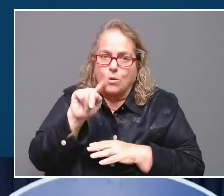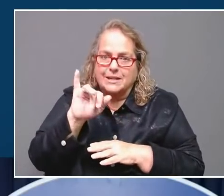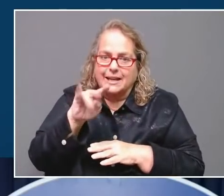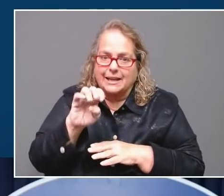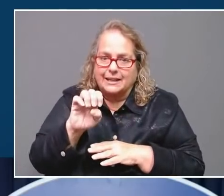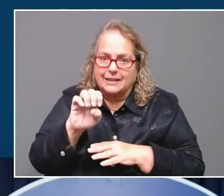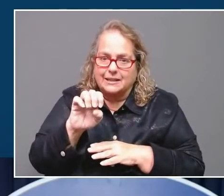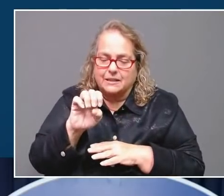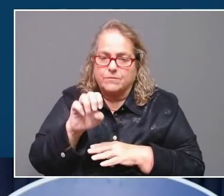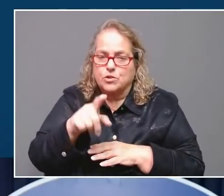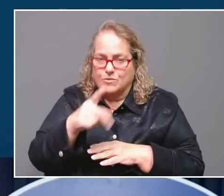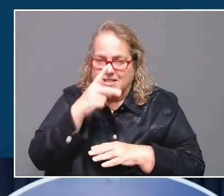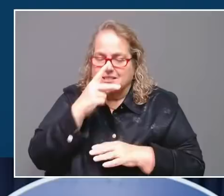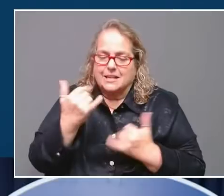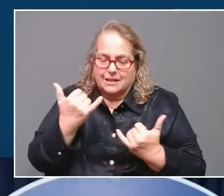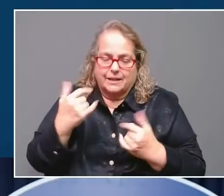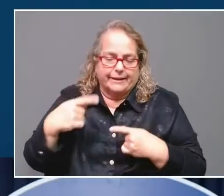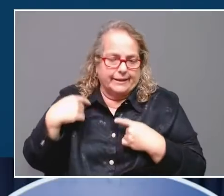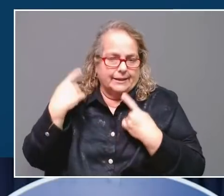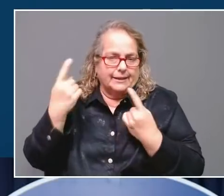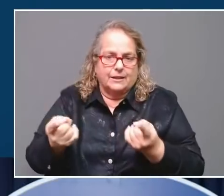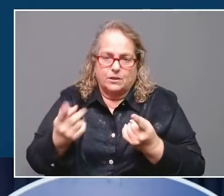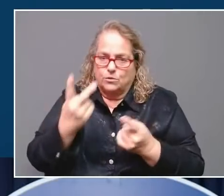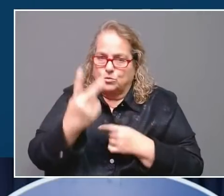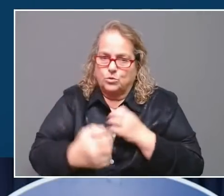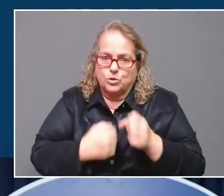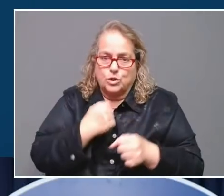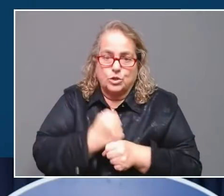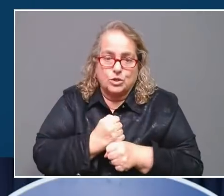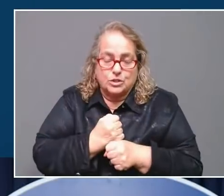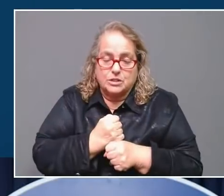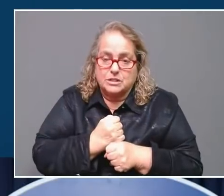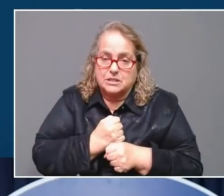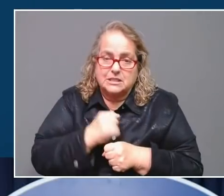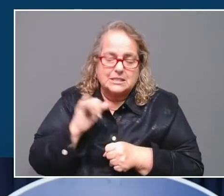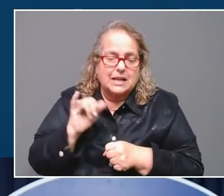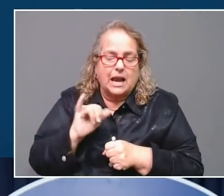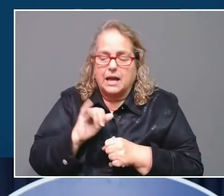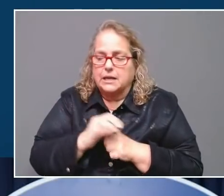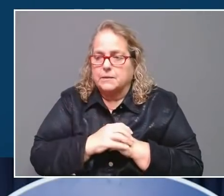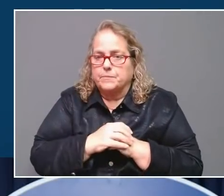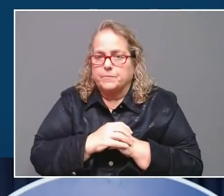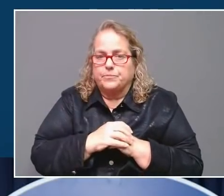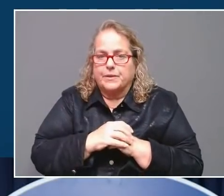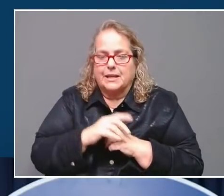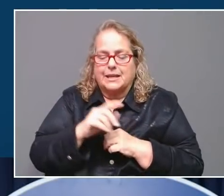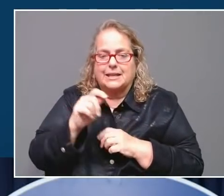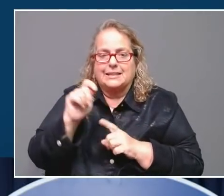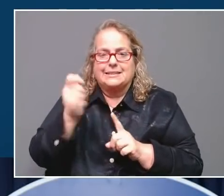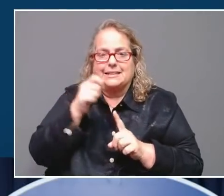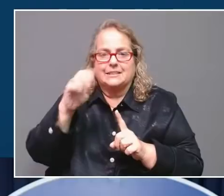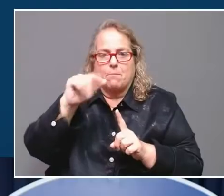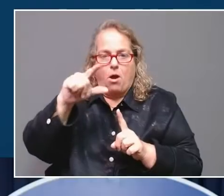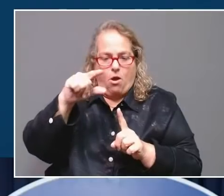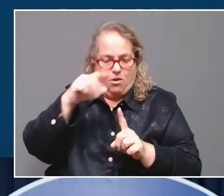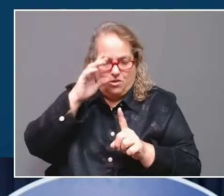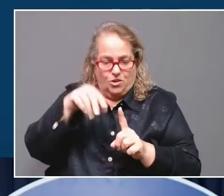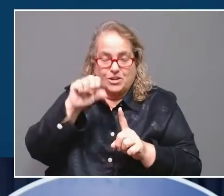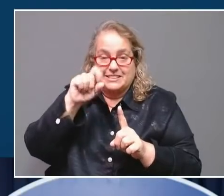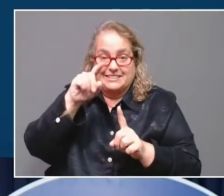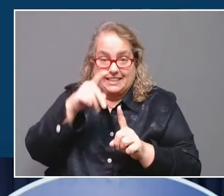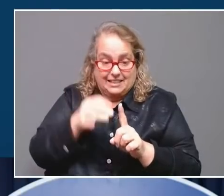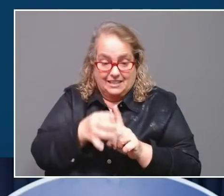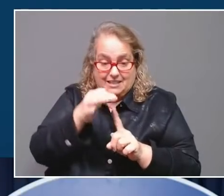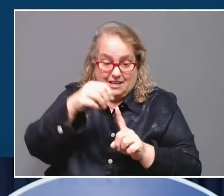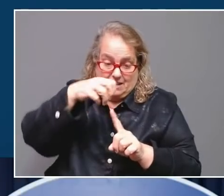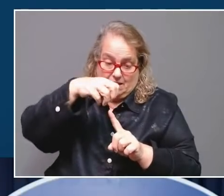many times now over the last almost 2 years. That's like a tennis ball on the end of a stick. And that ball part is